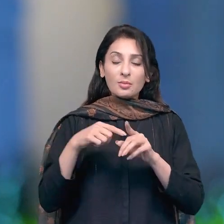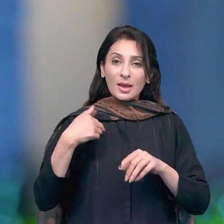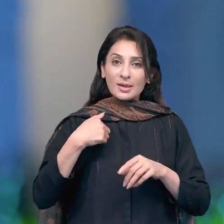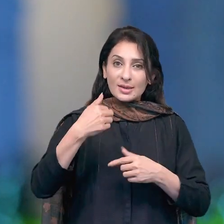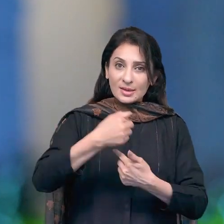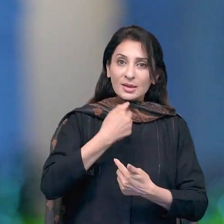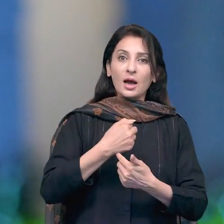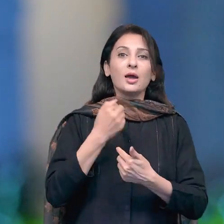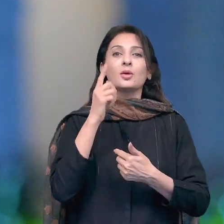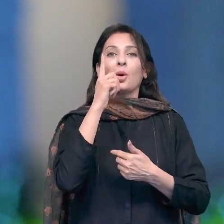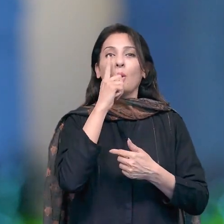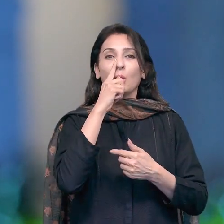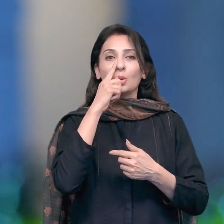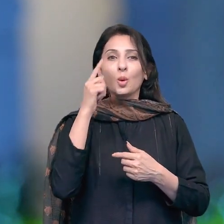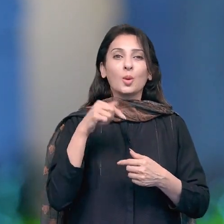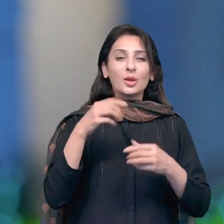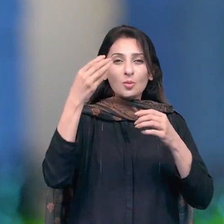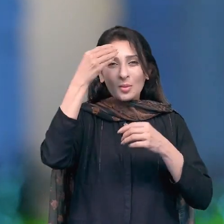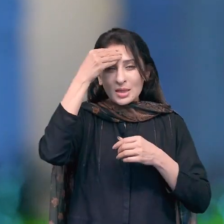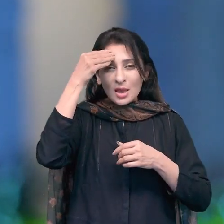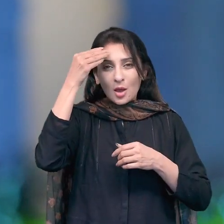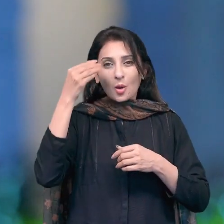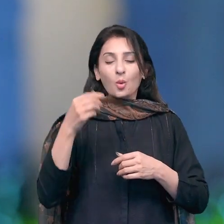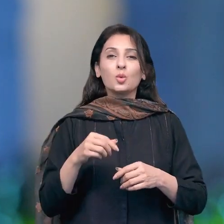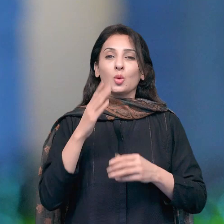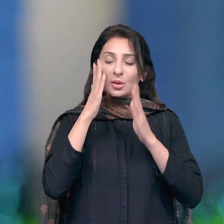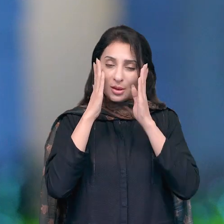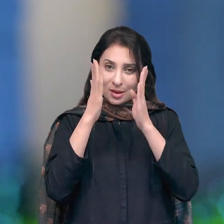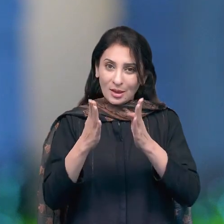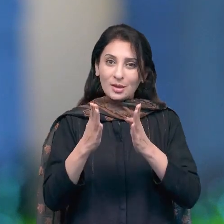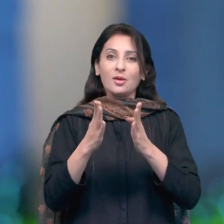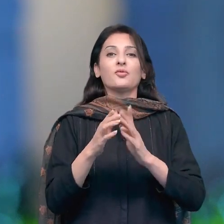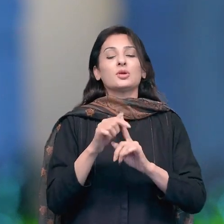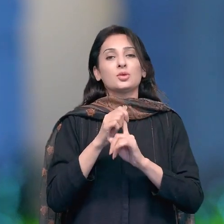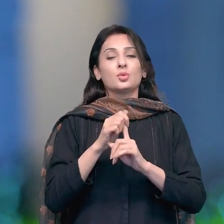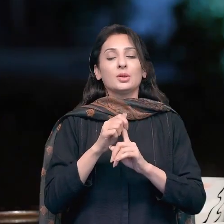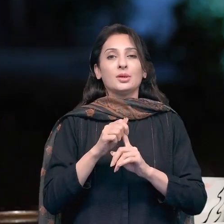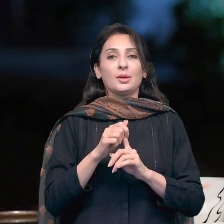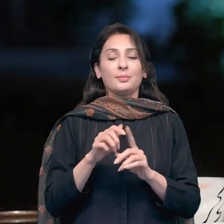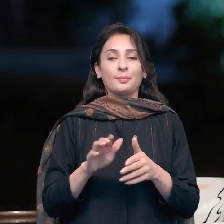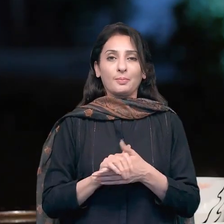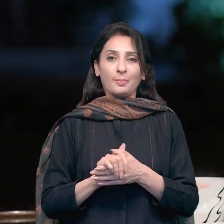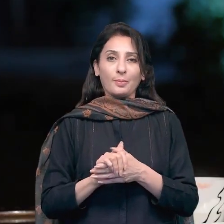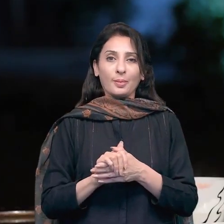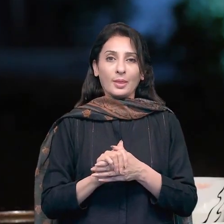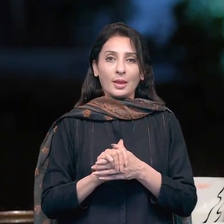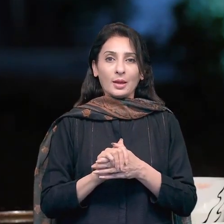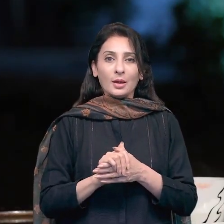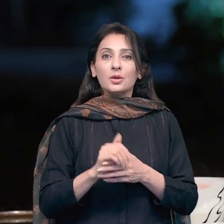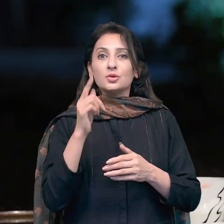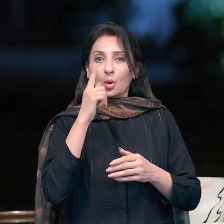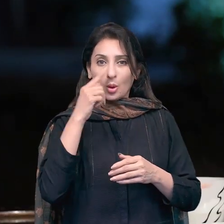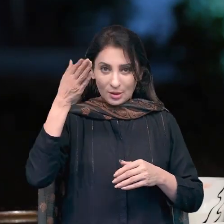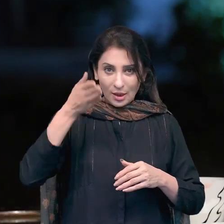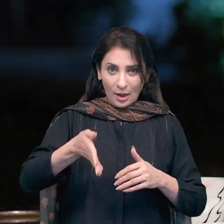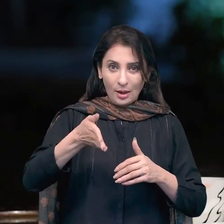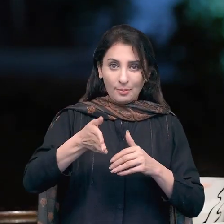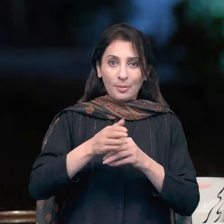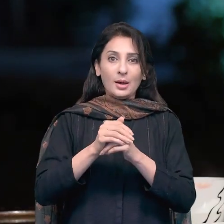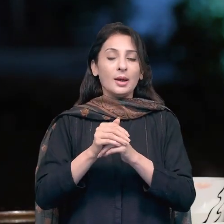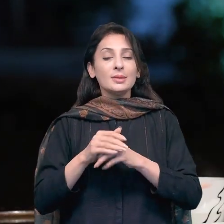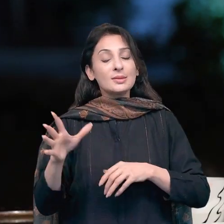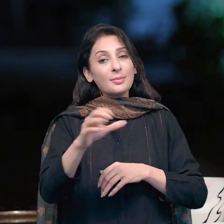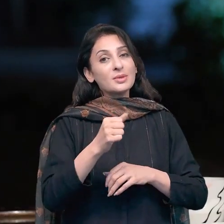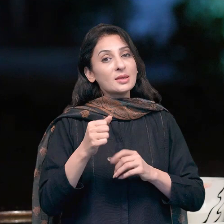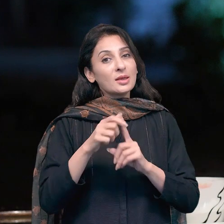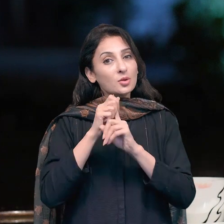very important thing regarding women's issues, and that is the key difference between equity and equality. As a woman in this day and age, I am first and foremost